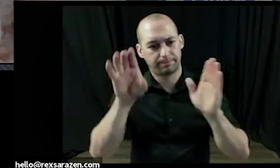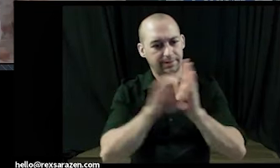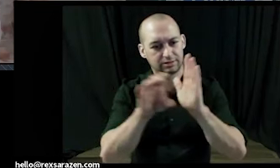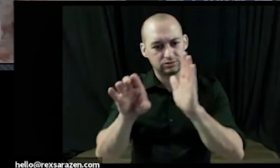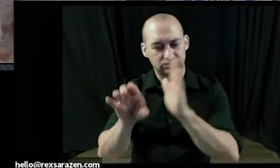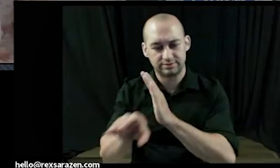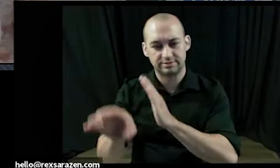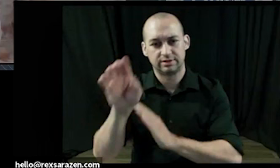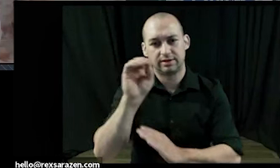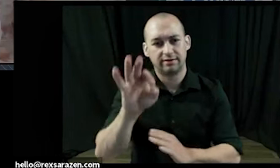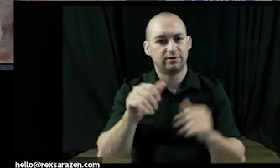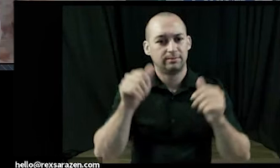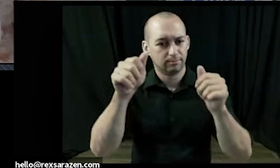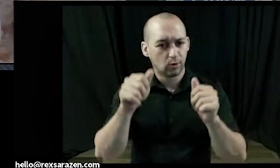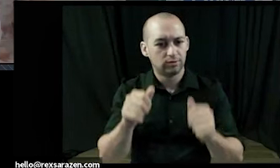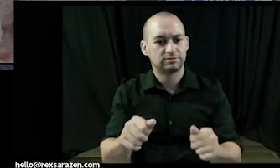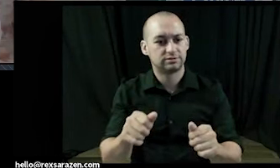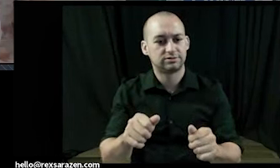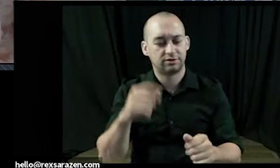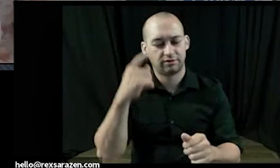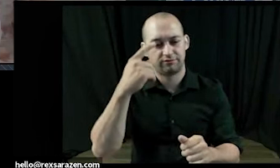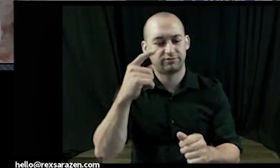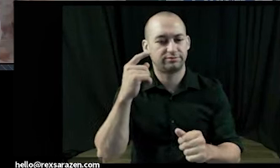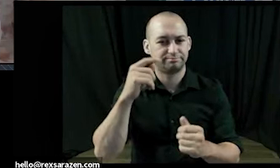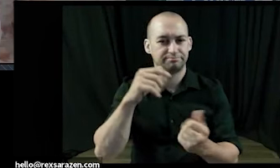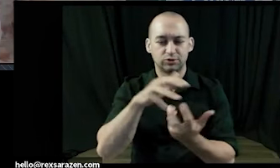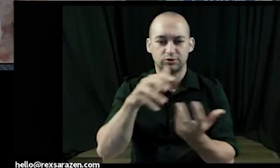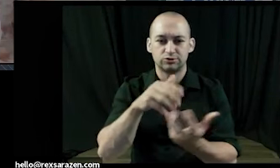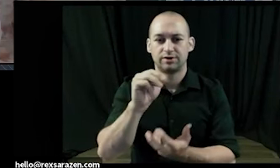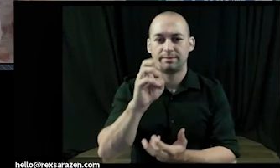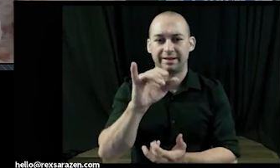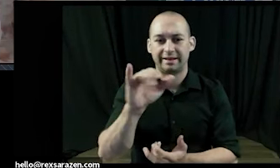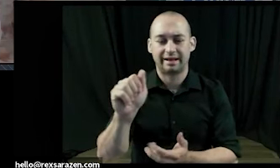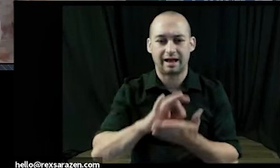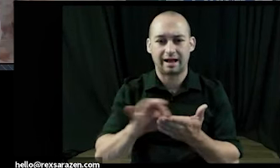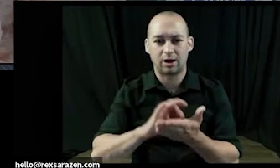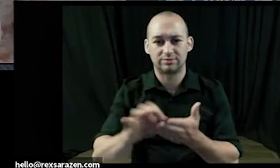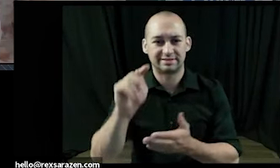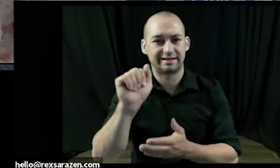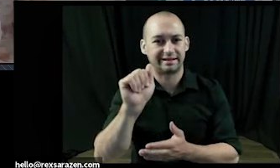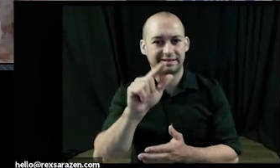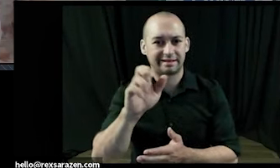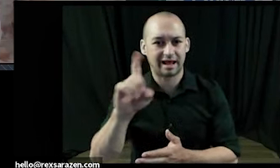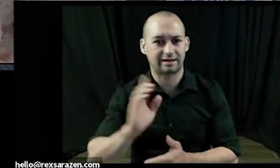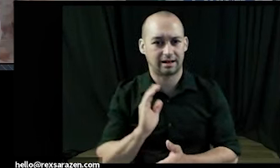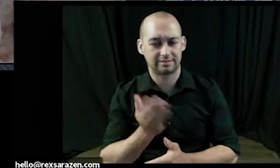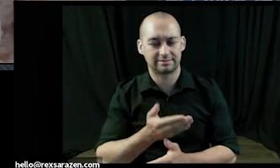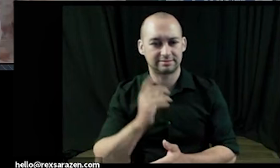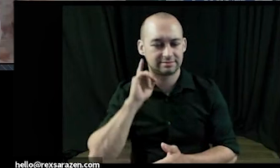of posts to our social media accounts that have tagged us by voters who